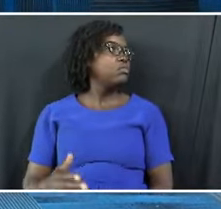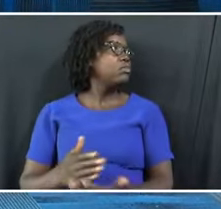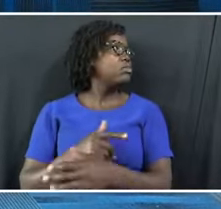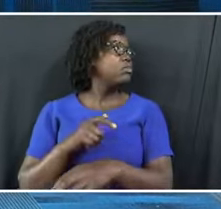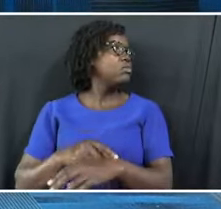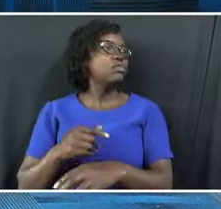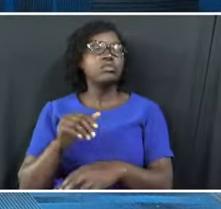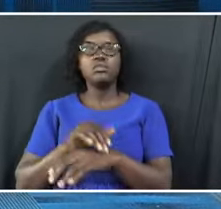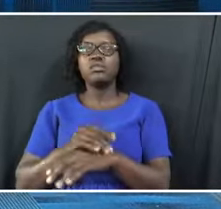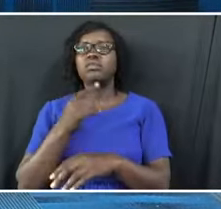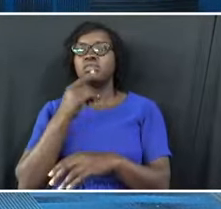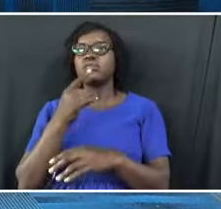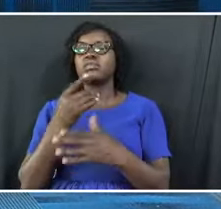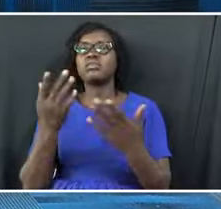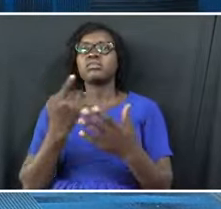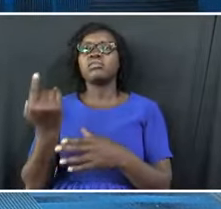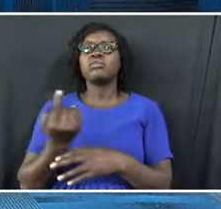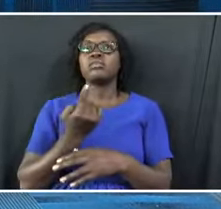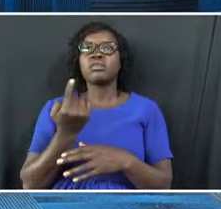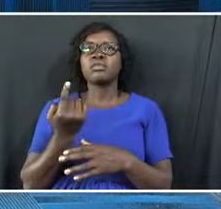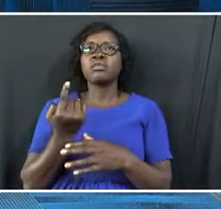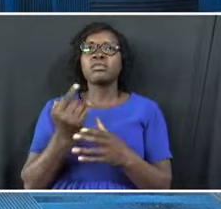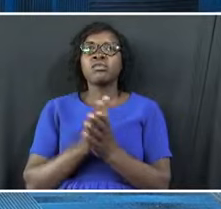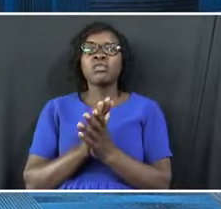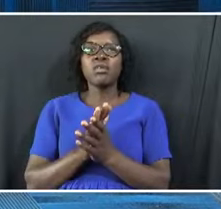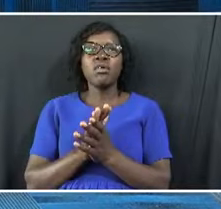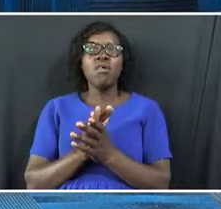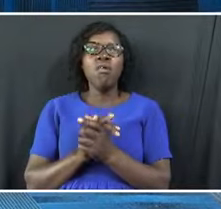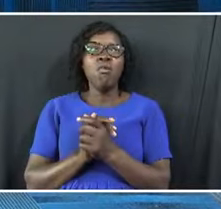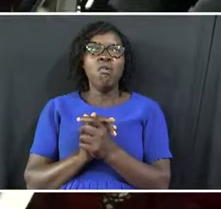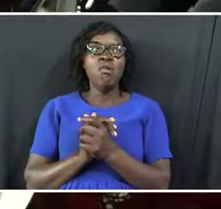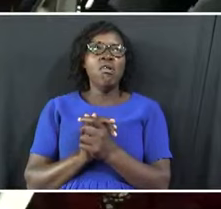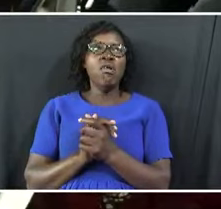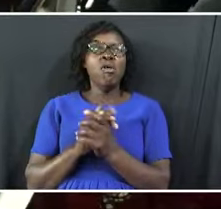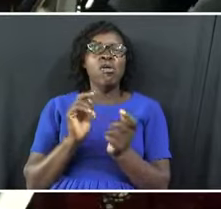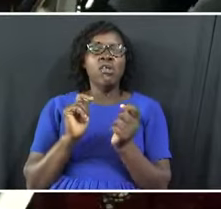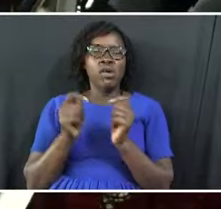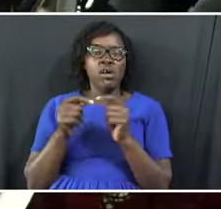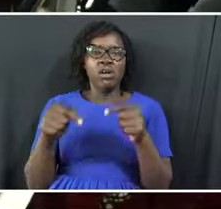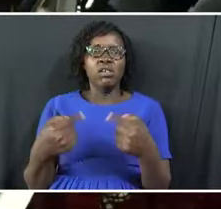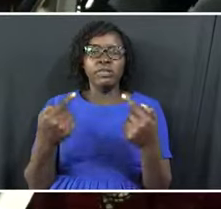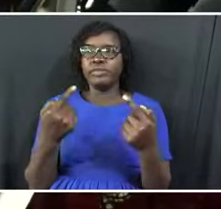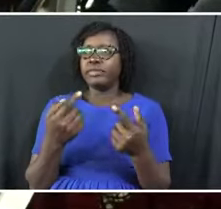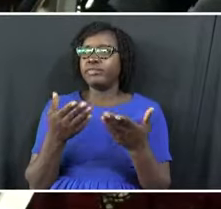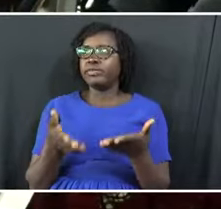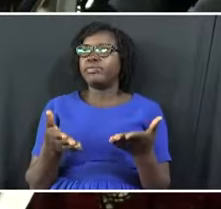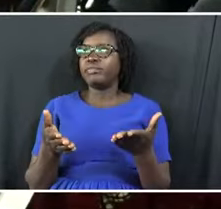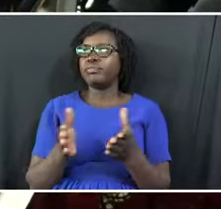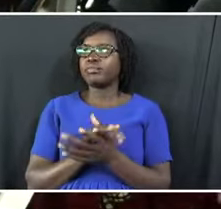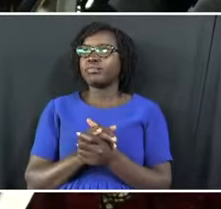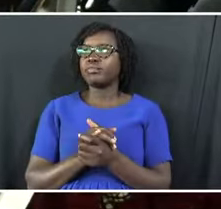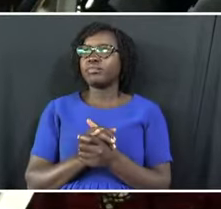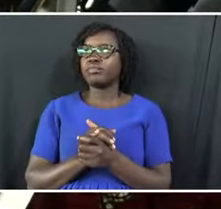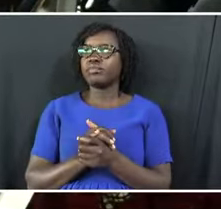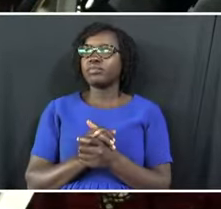be sure that whether I'm alone, then I adjust myself. And if you are here, let me know